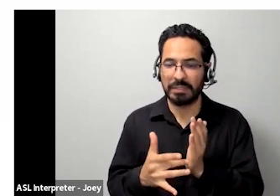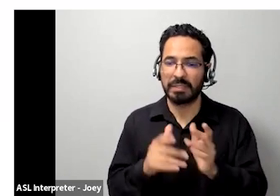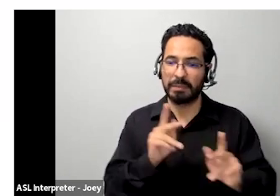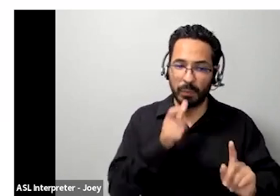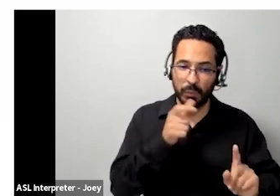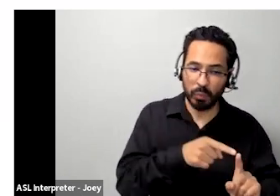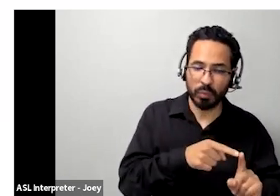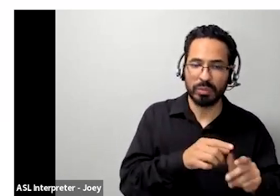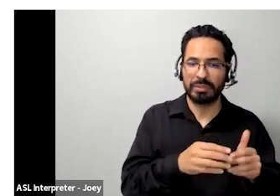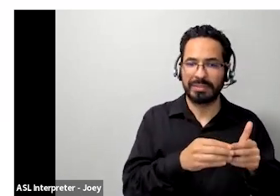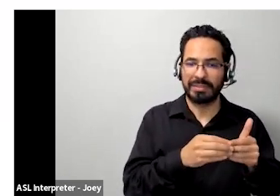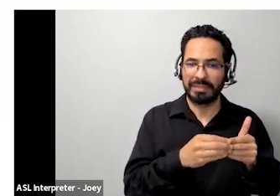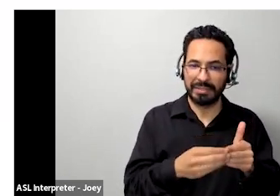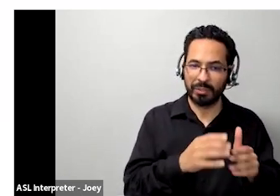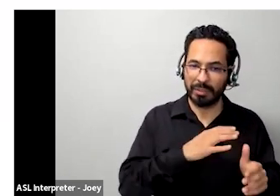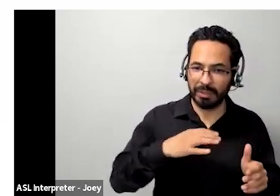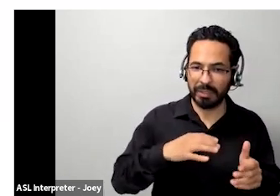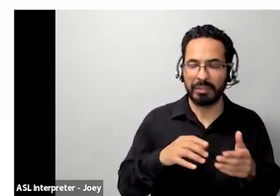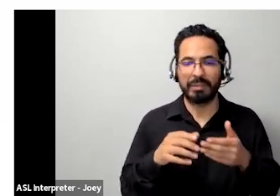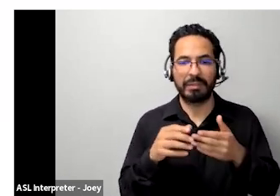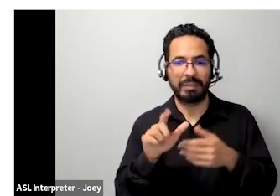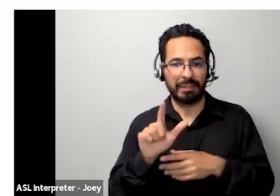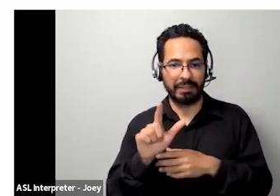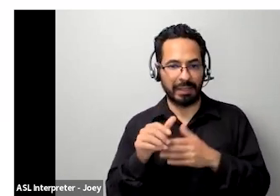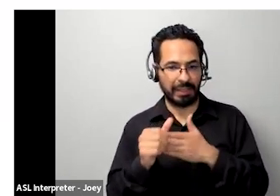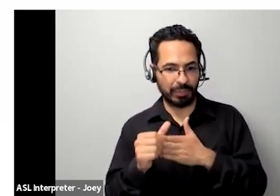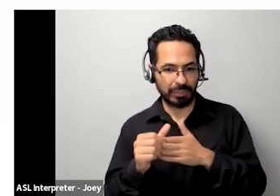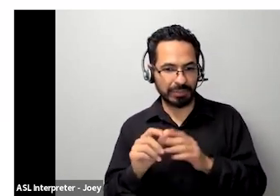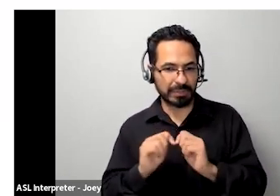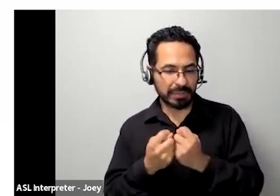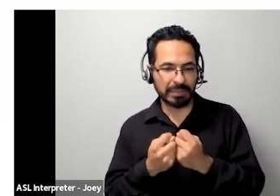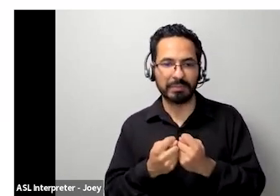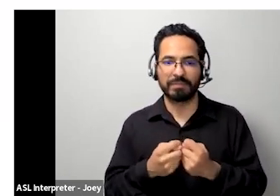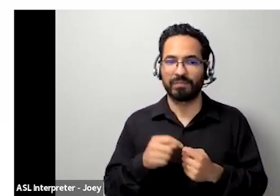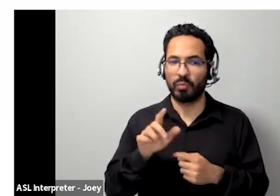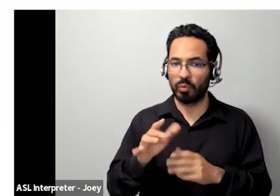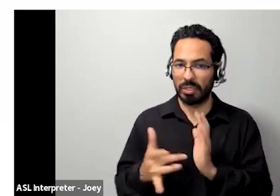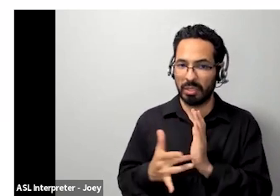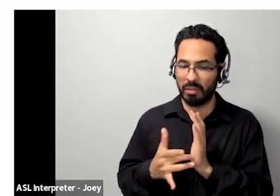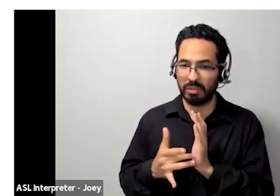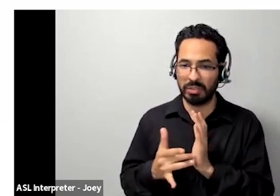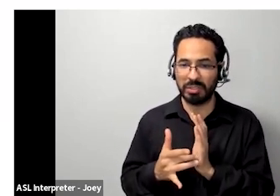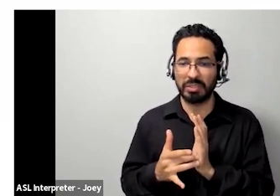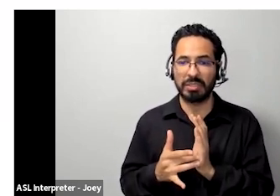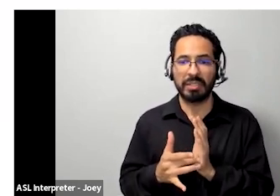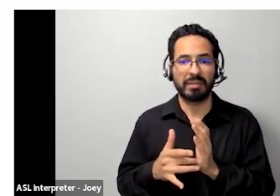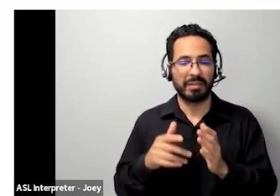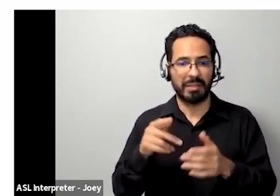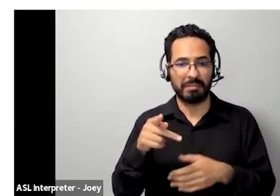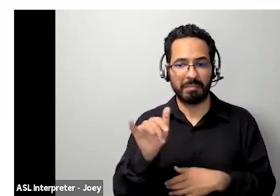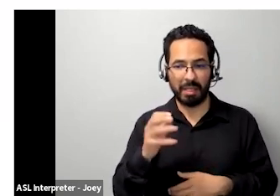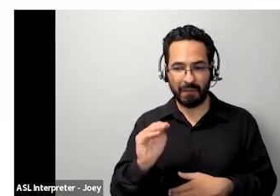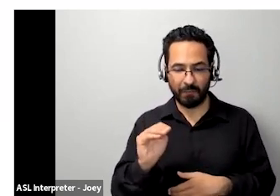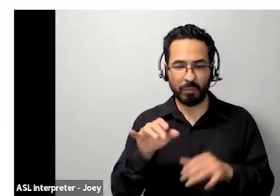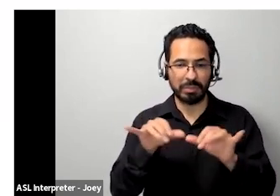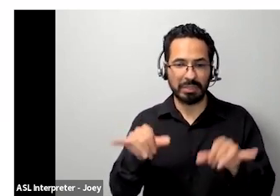committee, leadership team, and a steward network. Your technology can be, of course, this platform system of record, and then